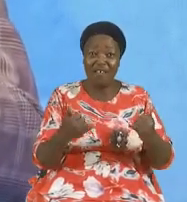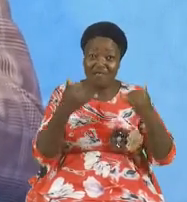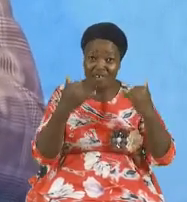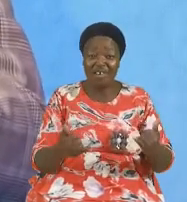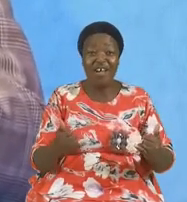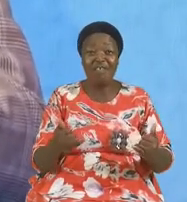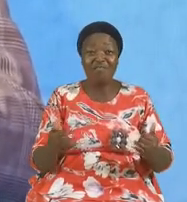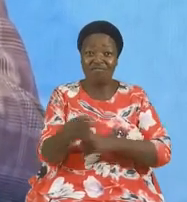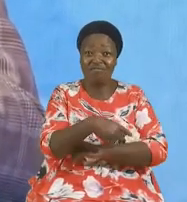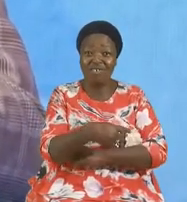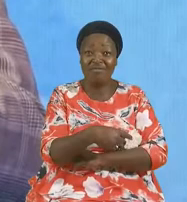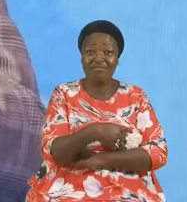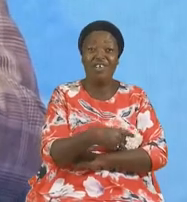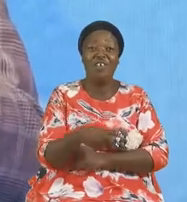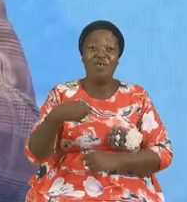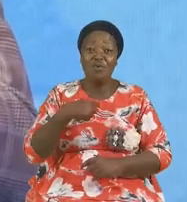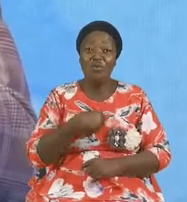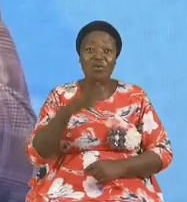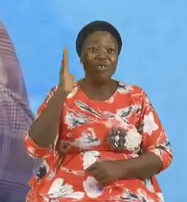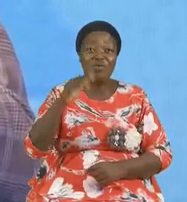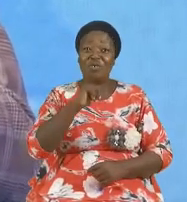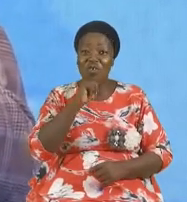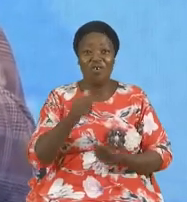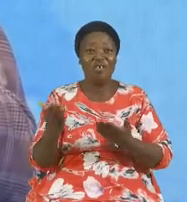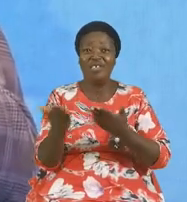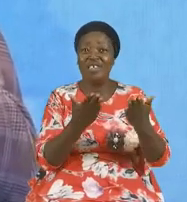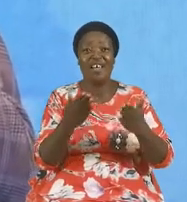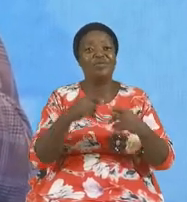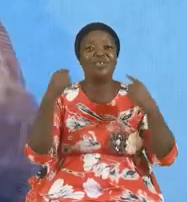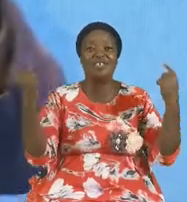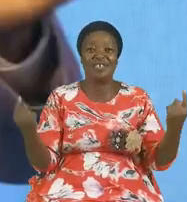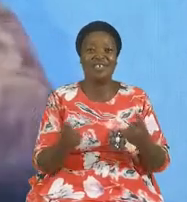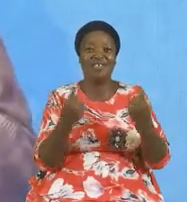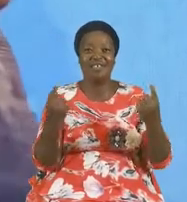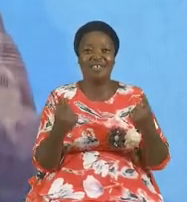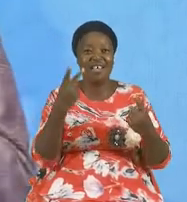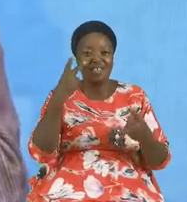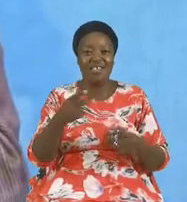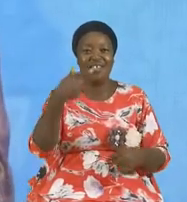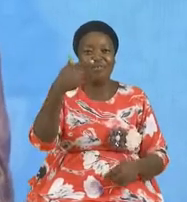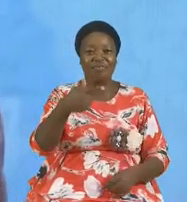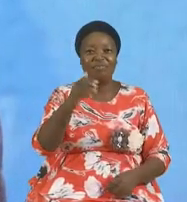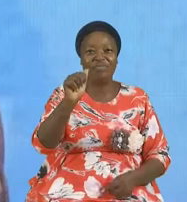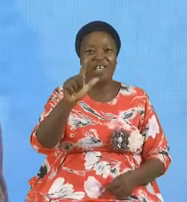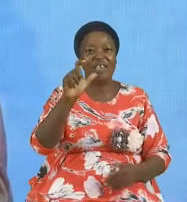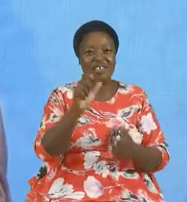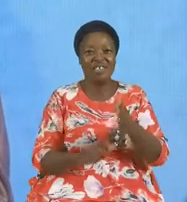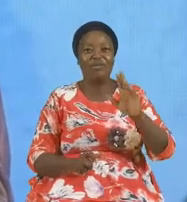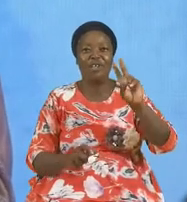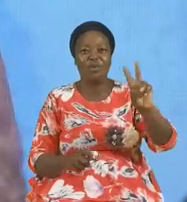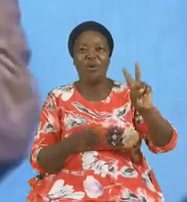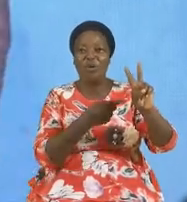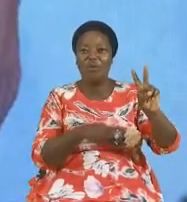henceforth from today, henceforth from now on, we should not serve